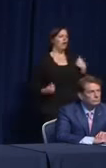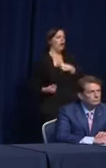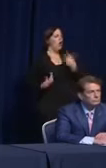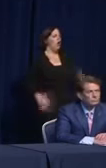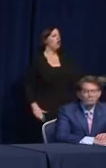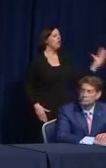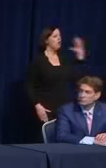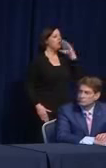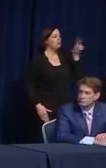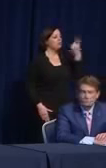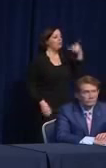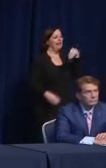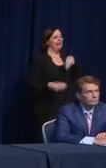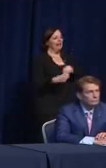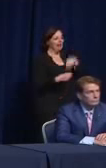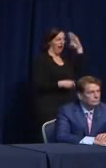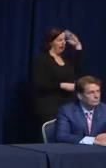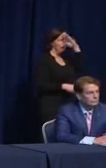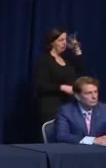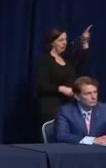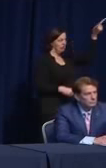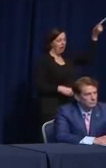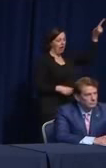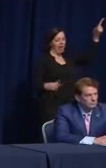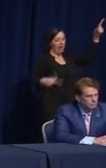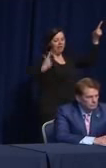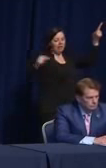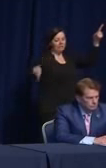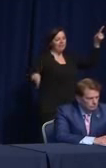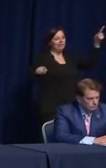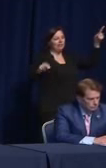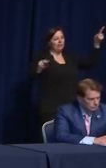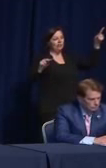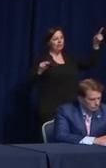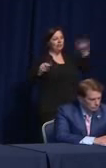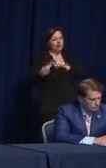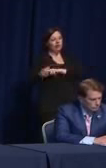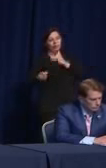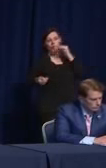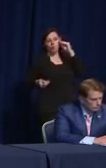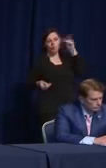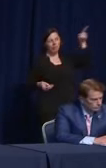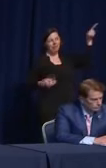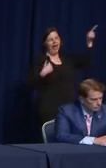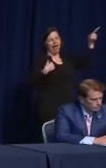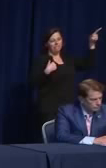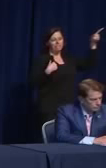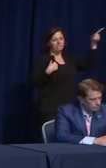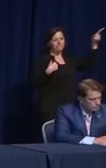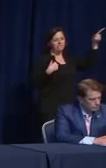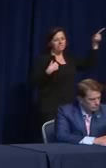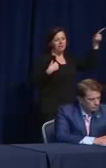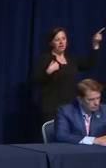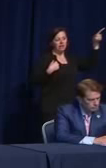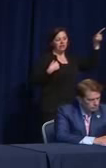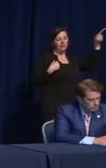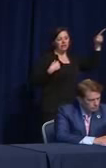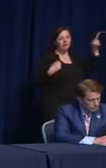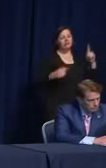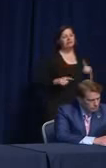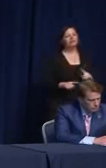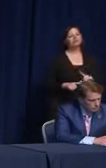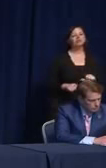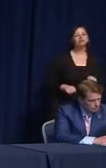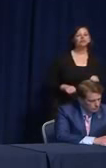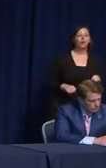someone that's in the hospital. The 3 deaths, again, Essex and Hudson. What was that? What was your other